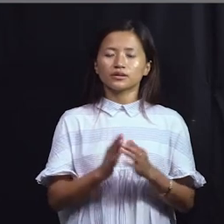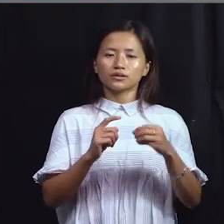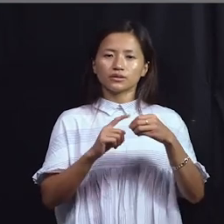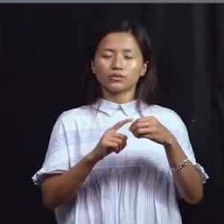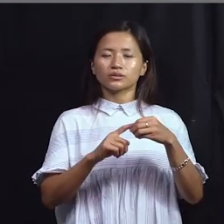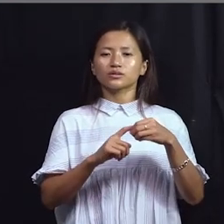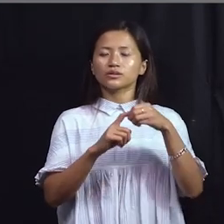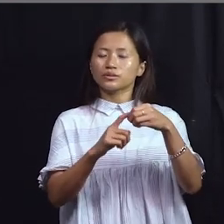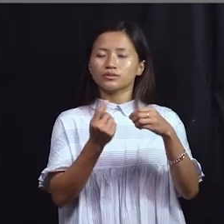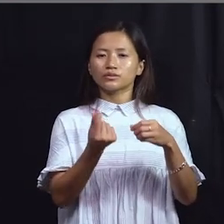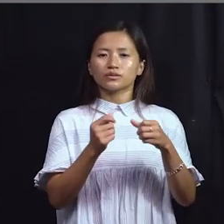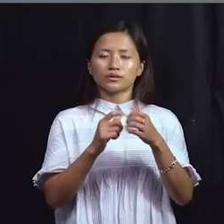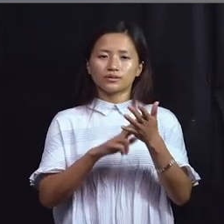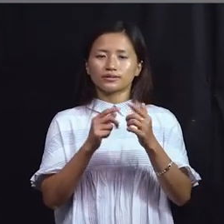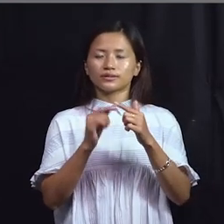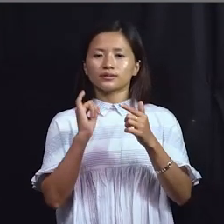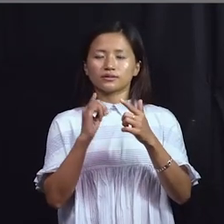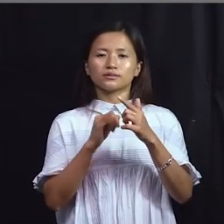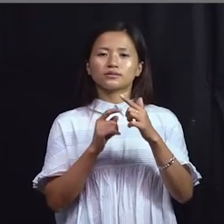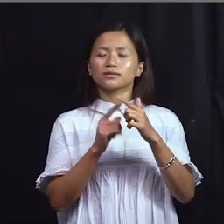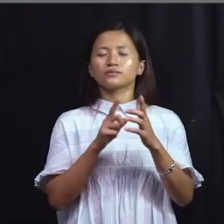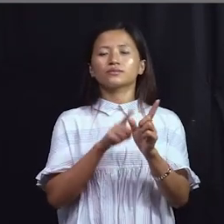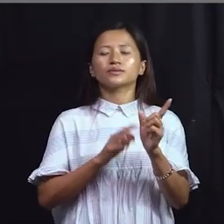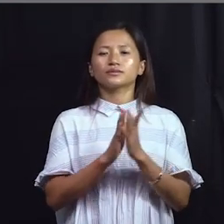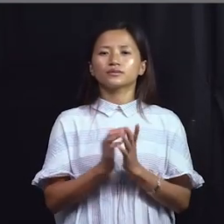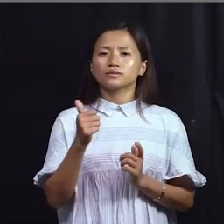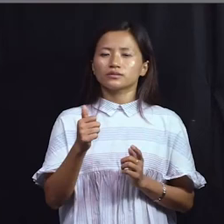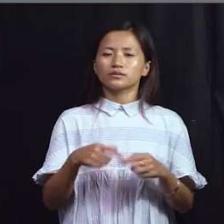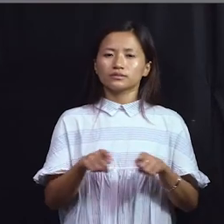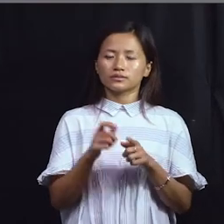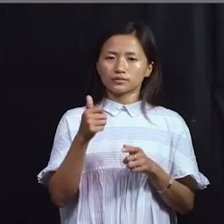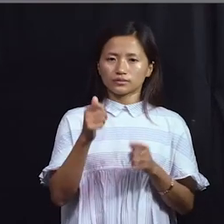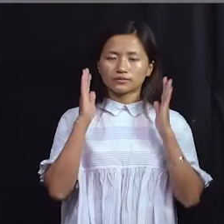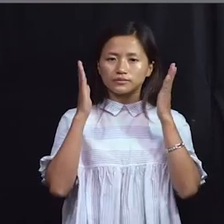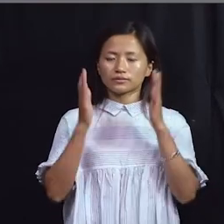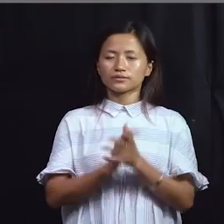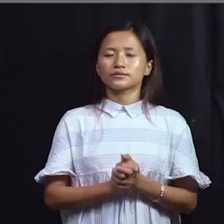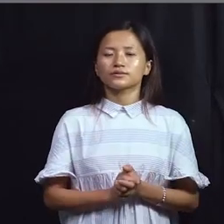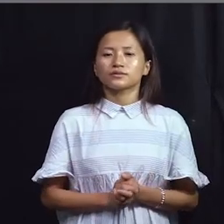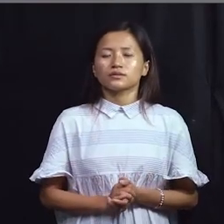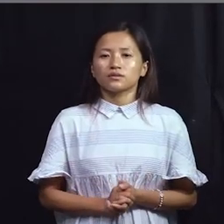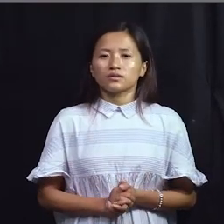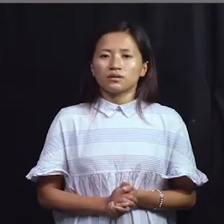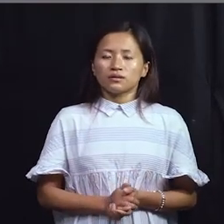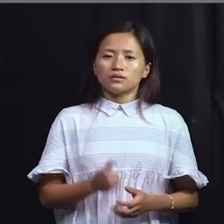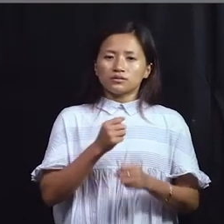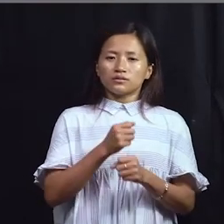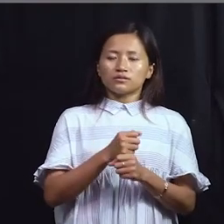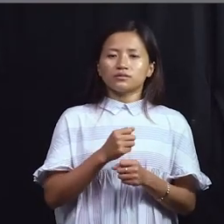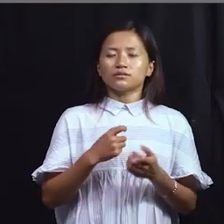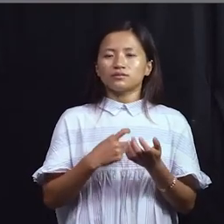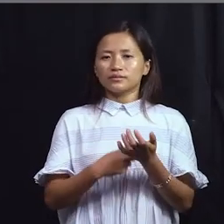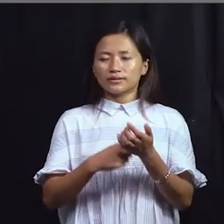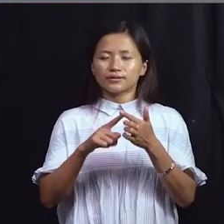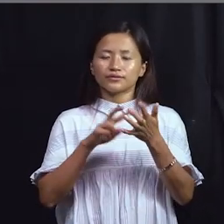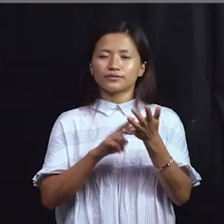quantity, increase in the quantity of availability of goods and services in the economy. And to ensure this, the government uses revenue